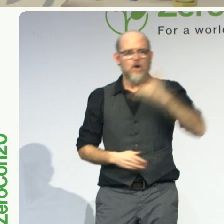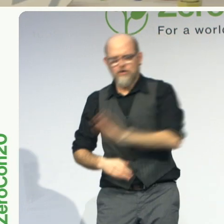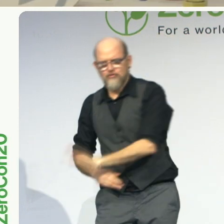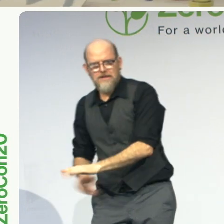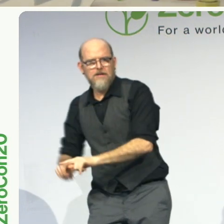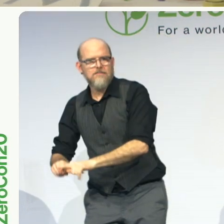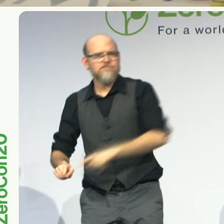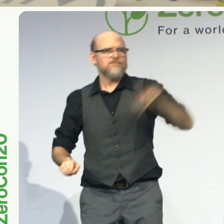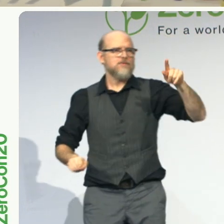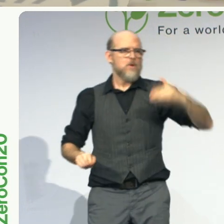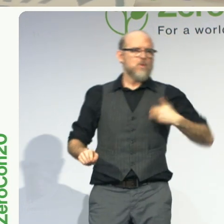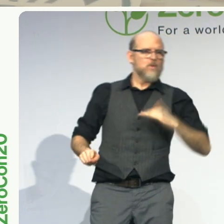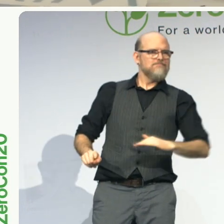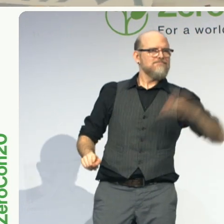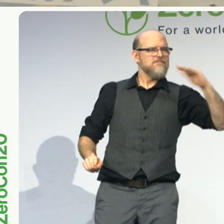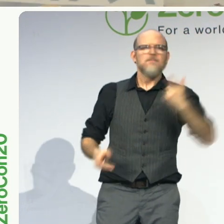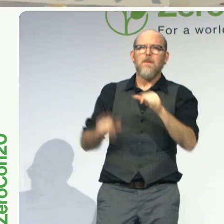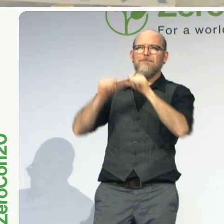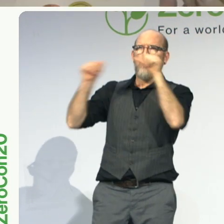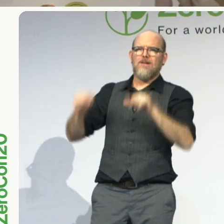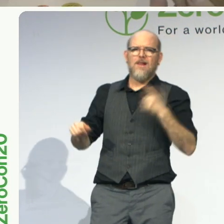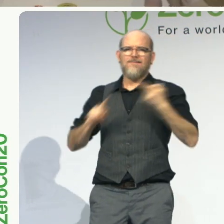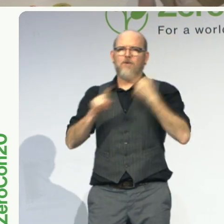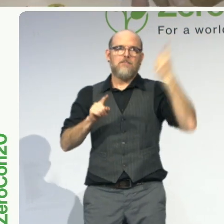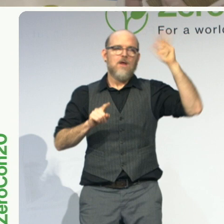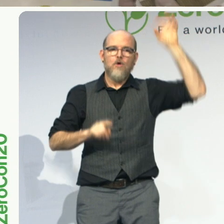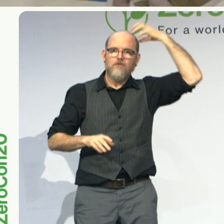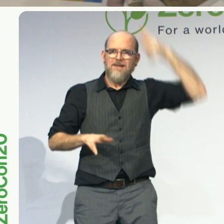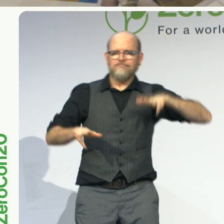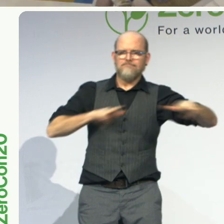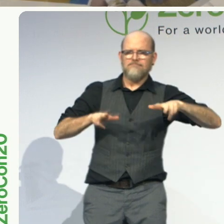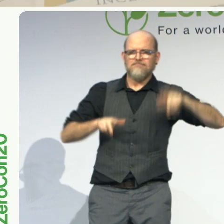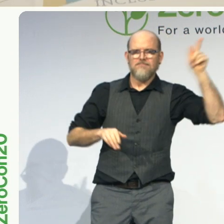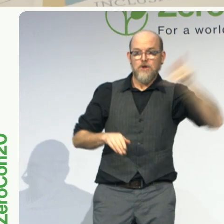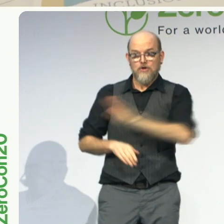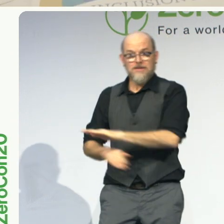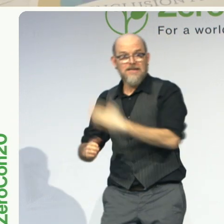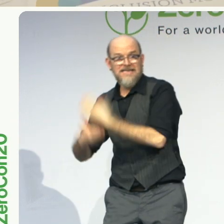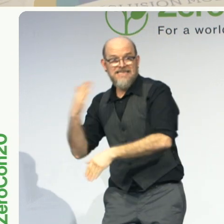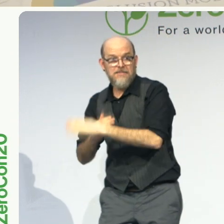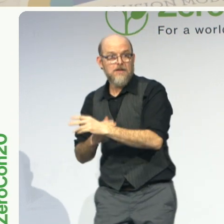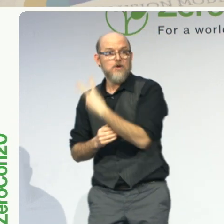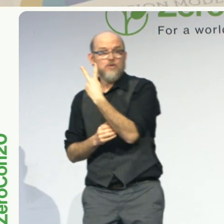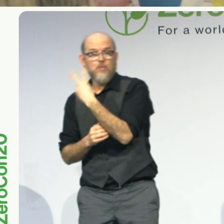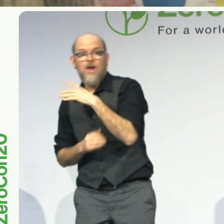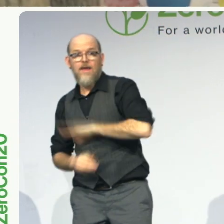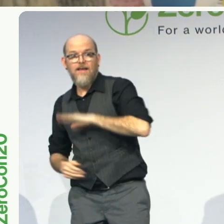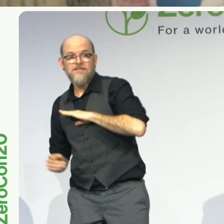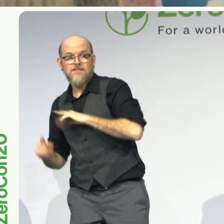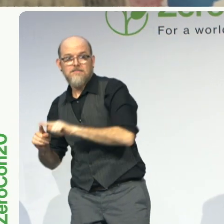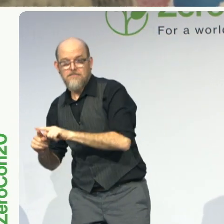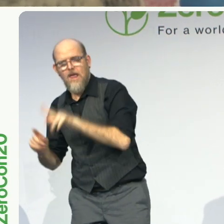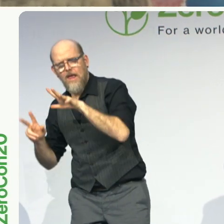for children with a disability aged 2 years and 8 months to 5 years and 8 months and